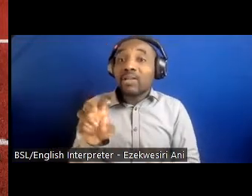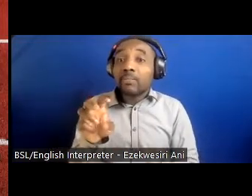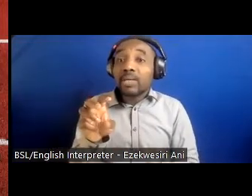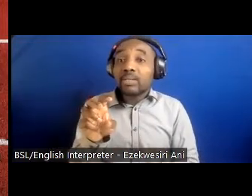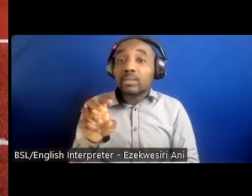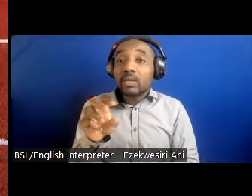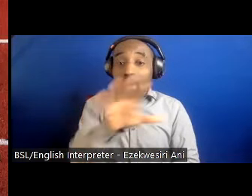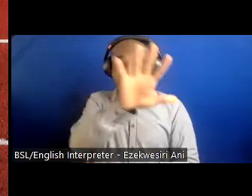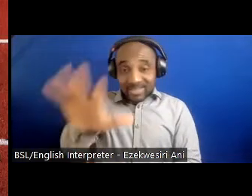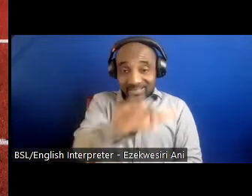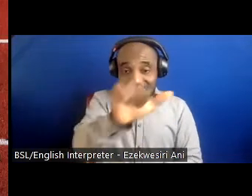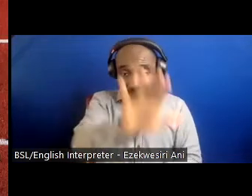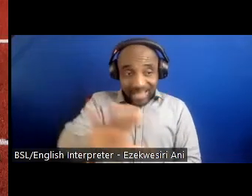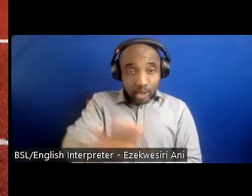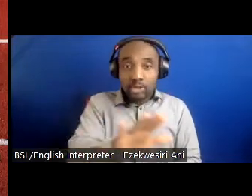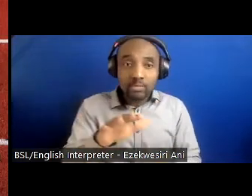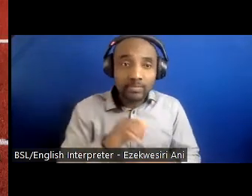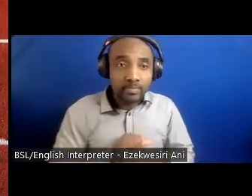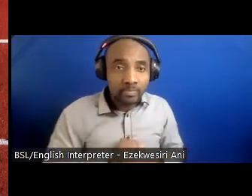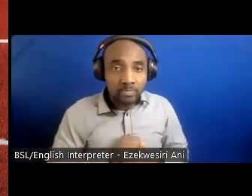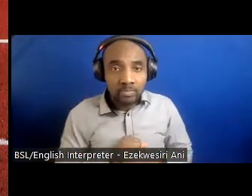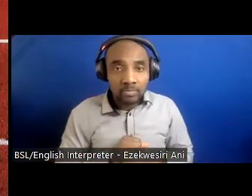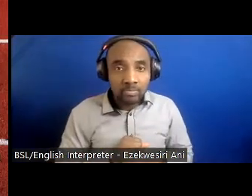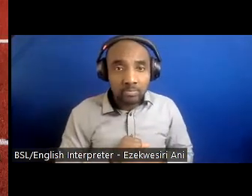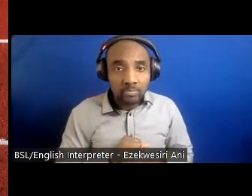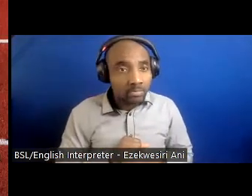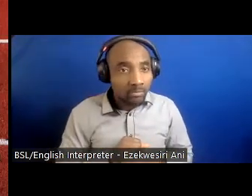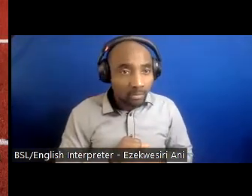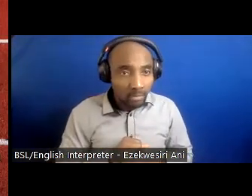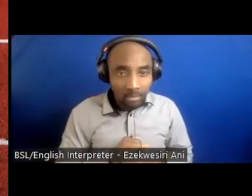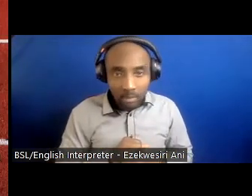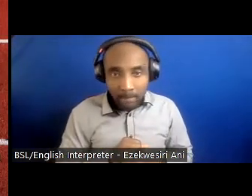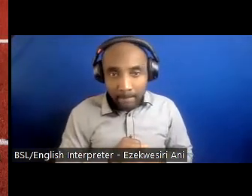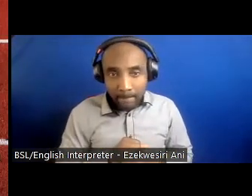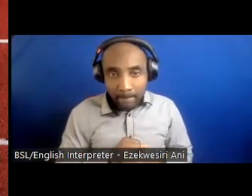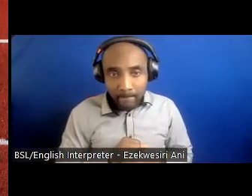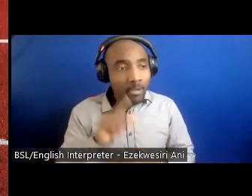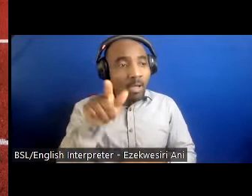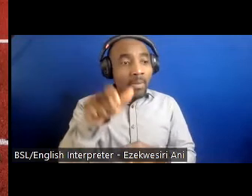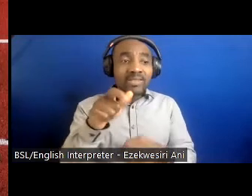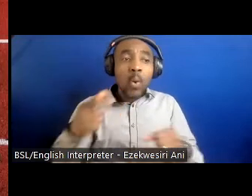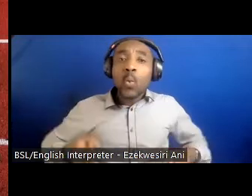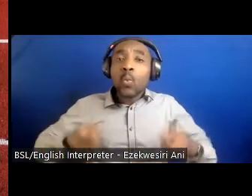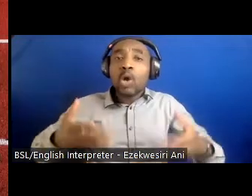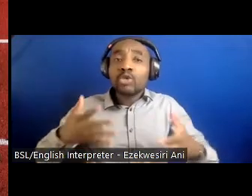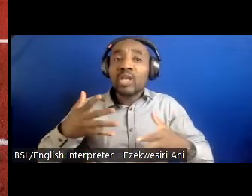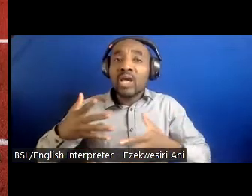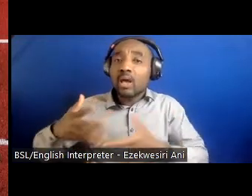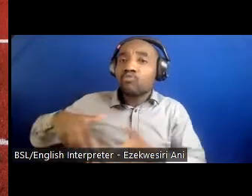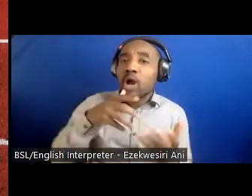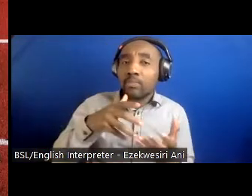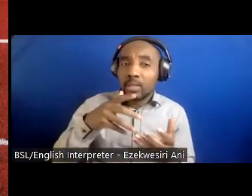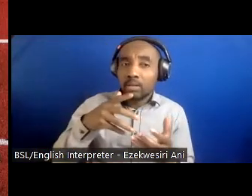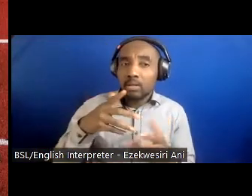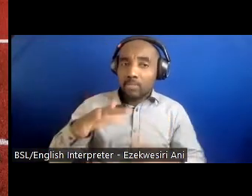Butta, who incidentally won a gold medal in wheelchair rugby. In research conducted by Sport Equals